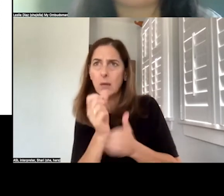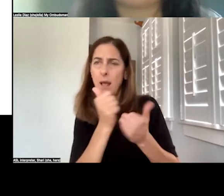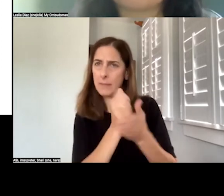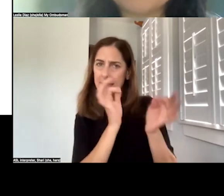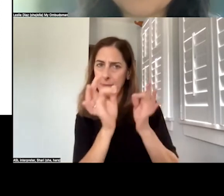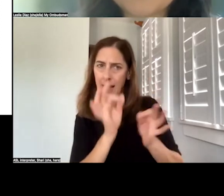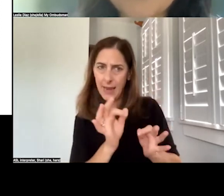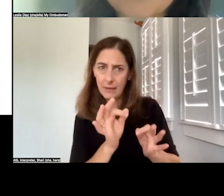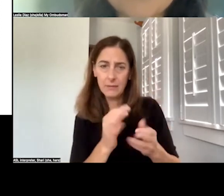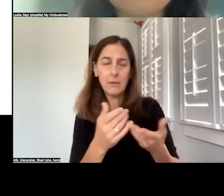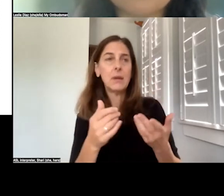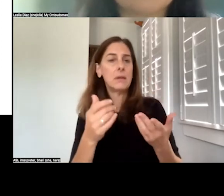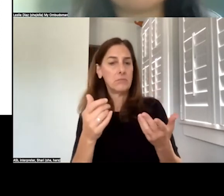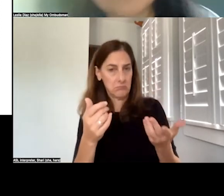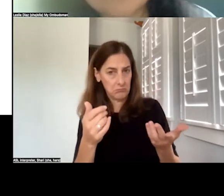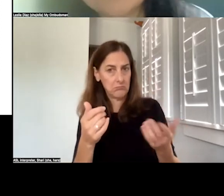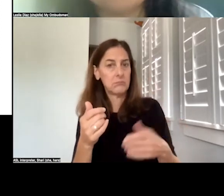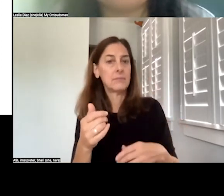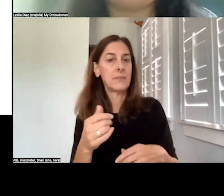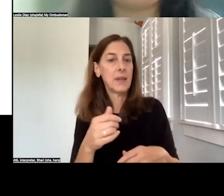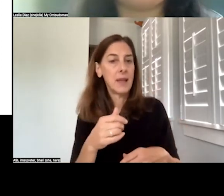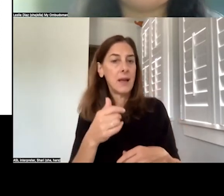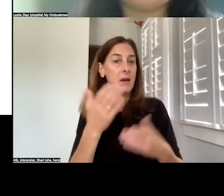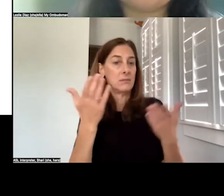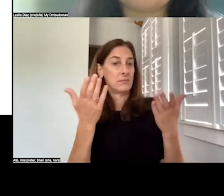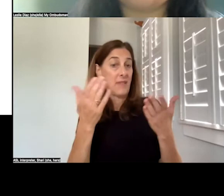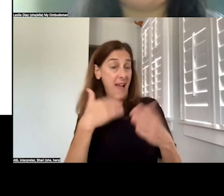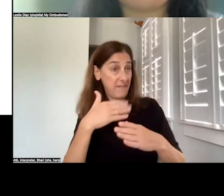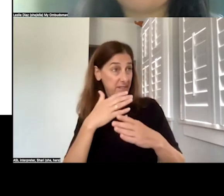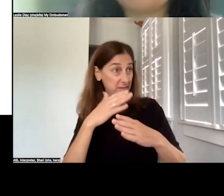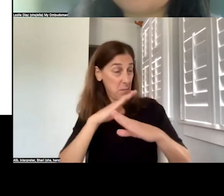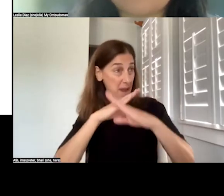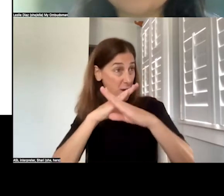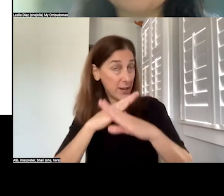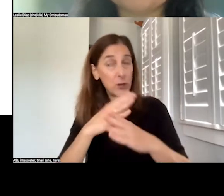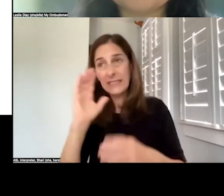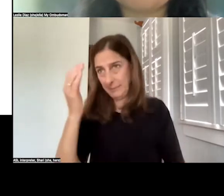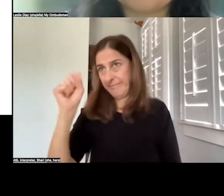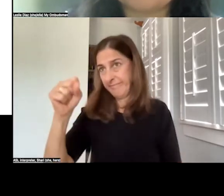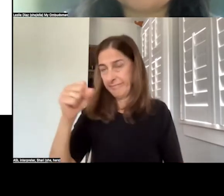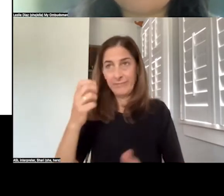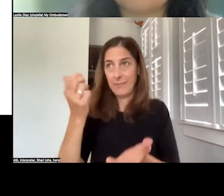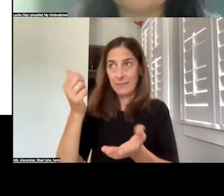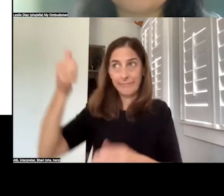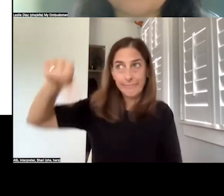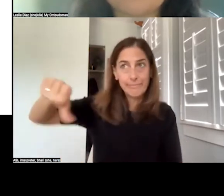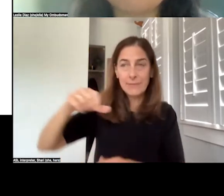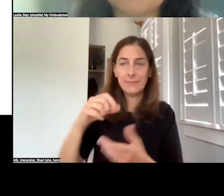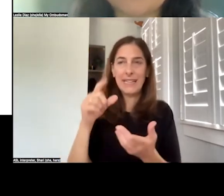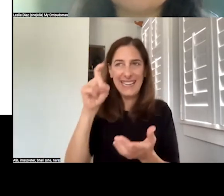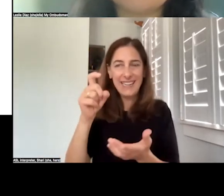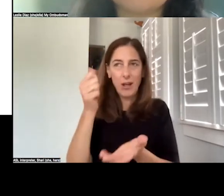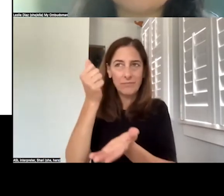there a prior authorization required? Yes. Is there, are there other requirements? Like, does Carla need to